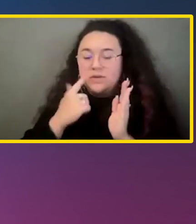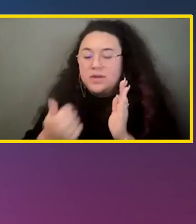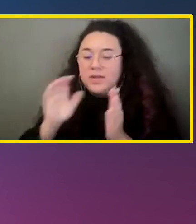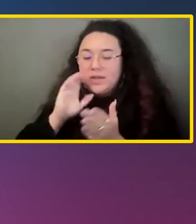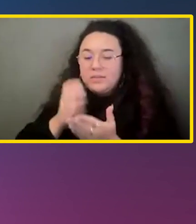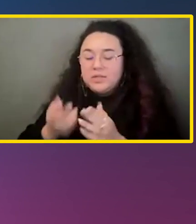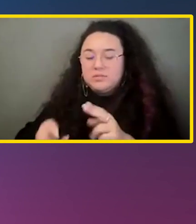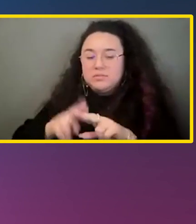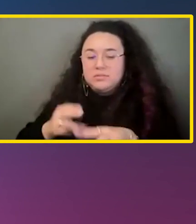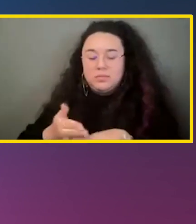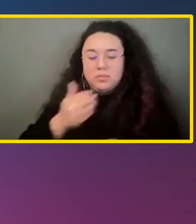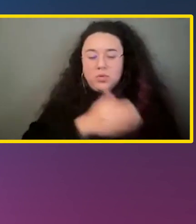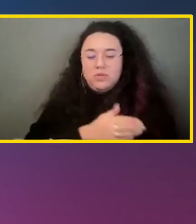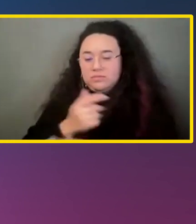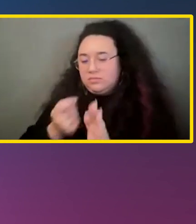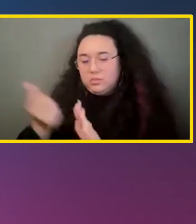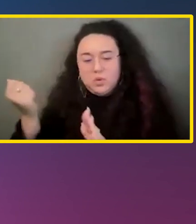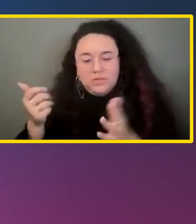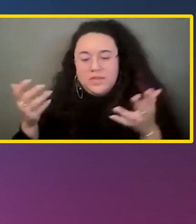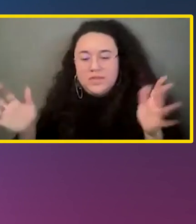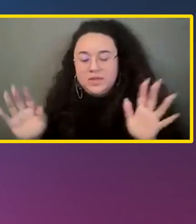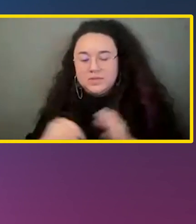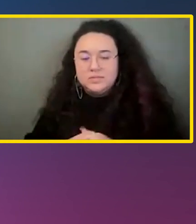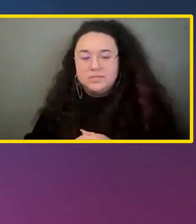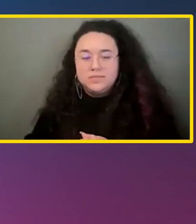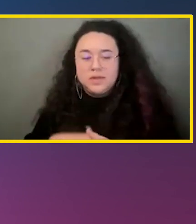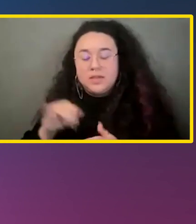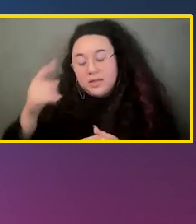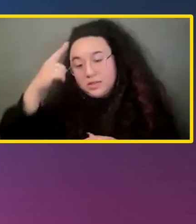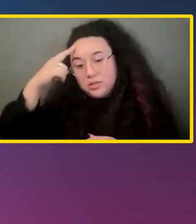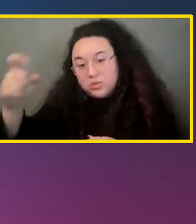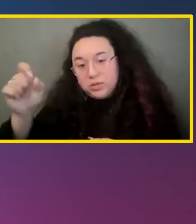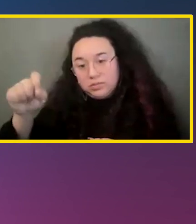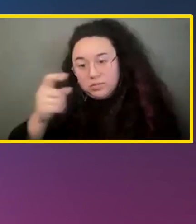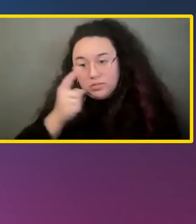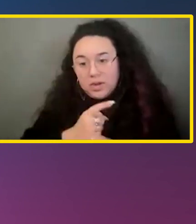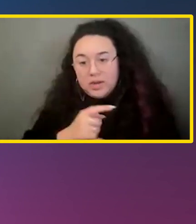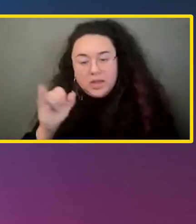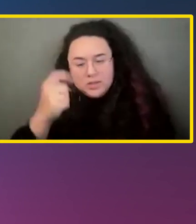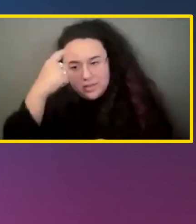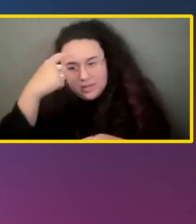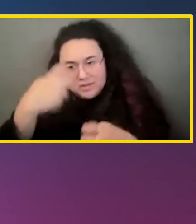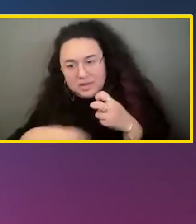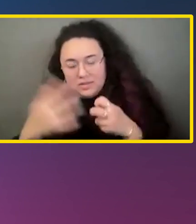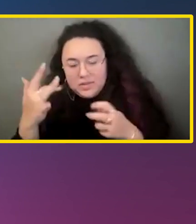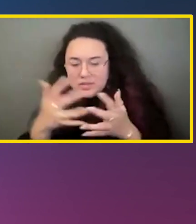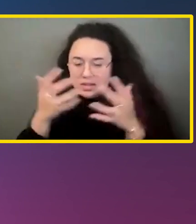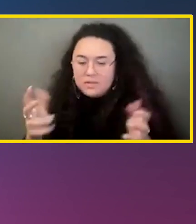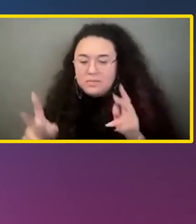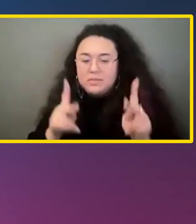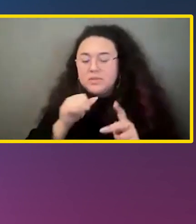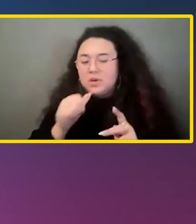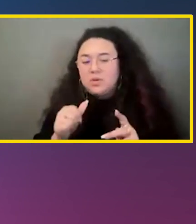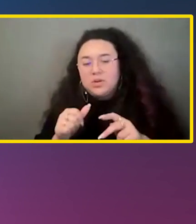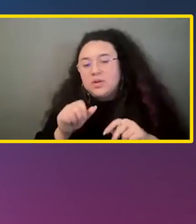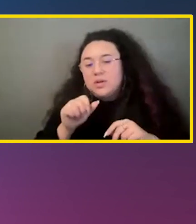been enhanced, nope, it's out of there. I mean, that's kind of a dream. And I also think that it's hard because a lot of people don't love a whole